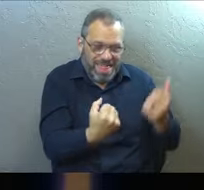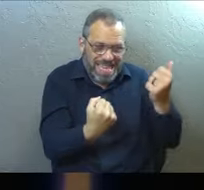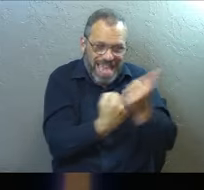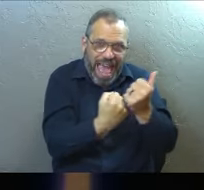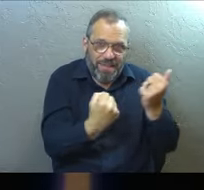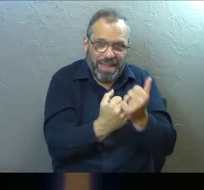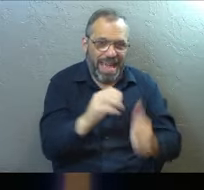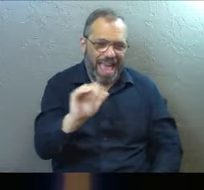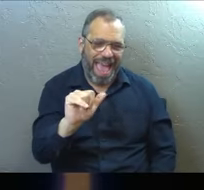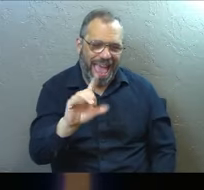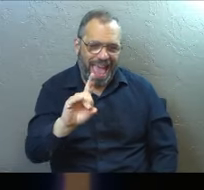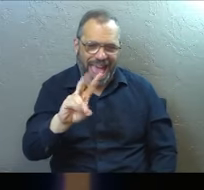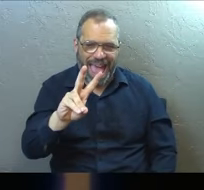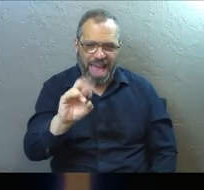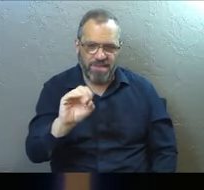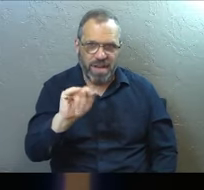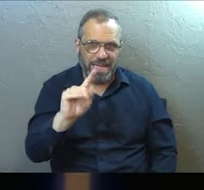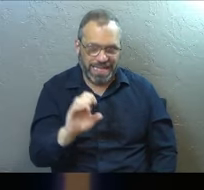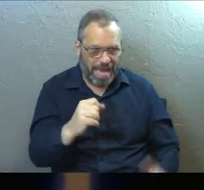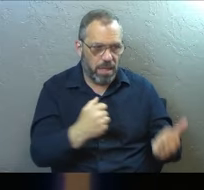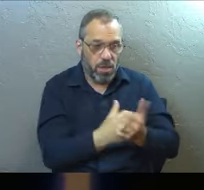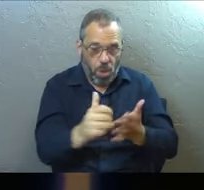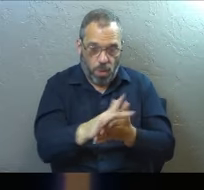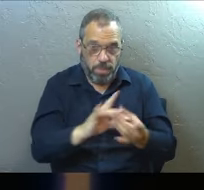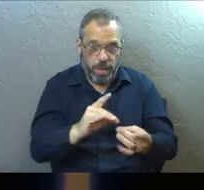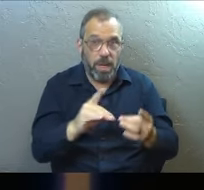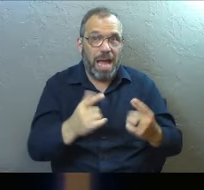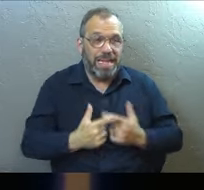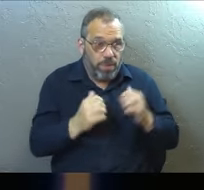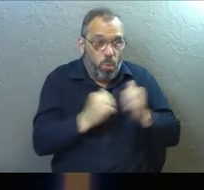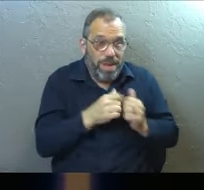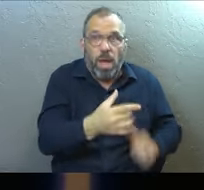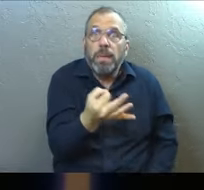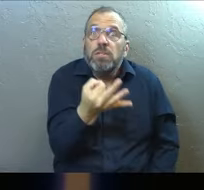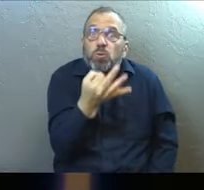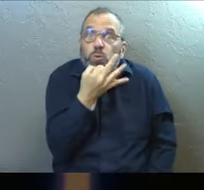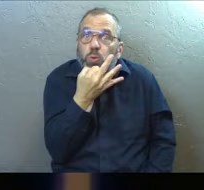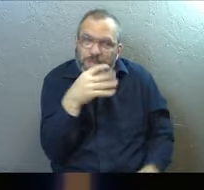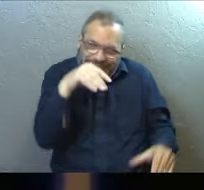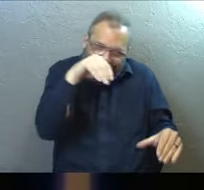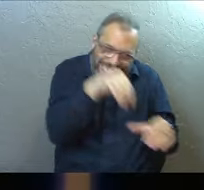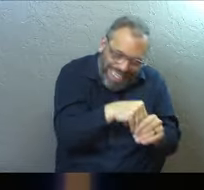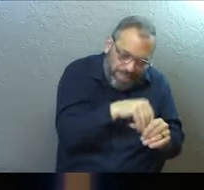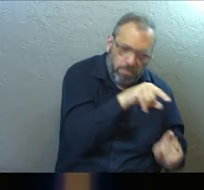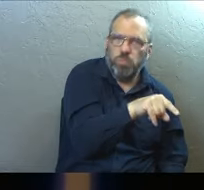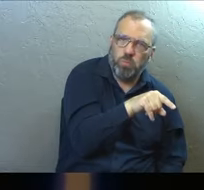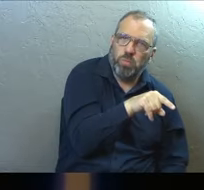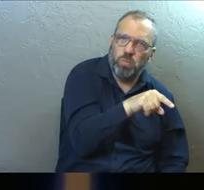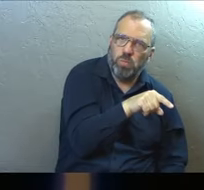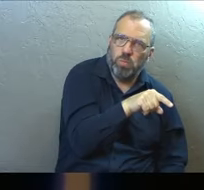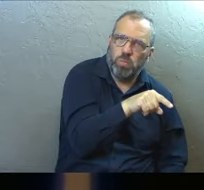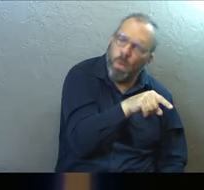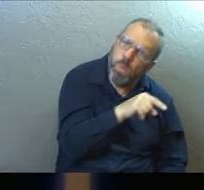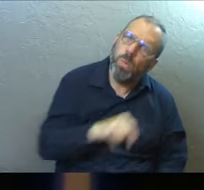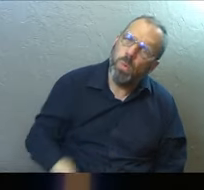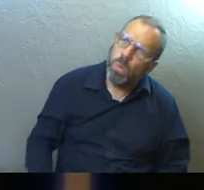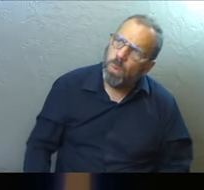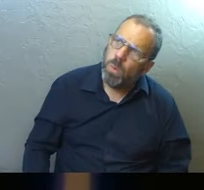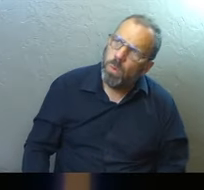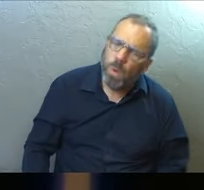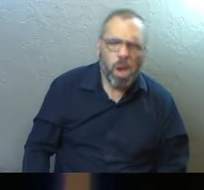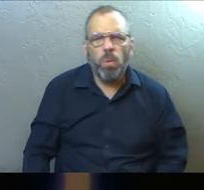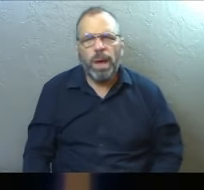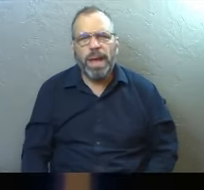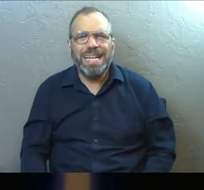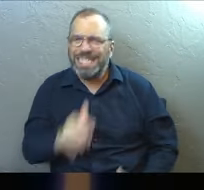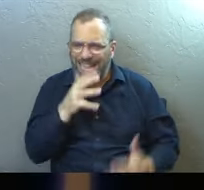is coming. I'm not leaving you as orphans. He says, right now the Holy Spirit lives with you, but soon he'll live in you. And like, that's like, he's not